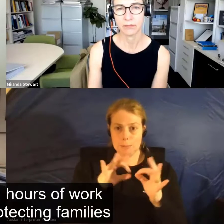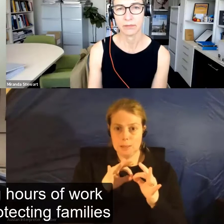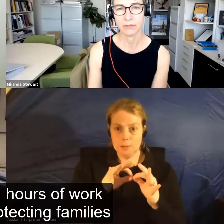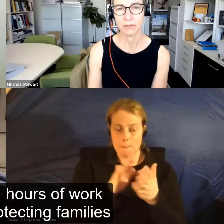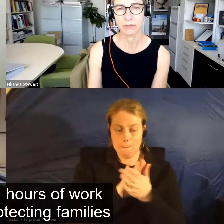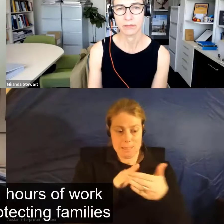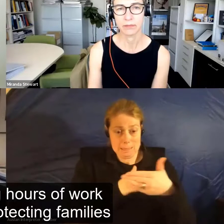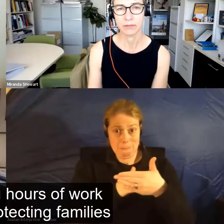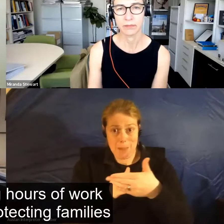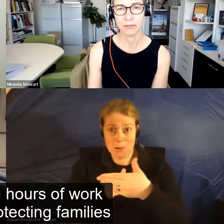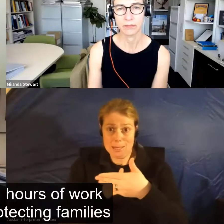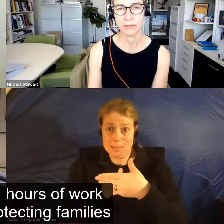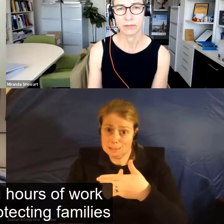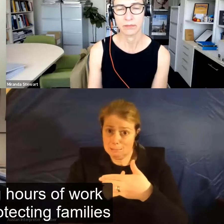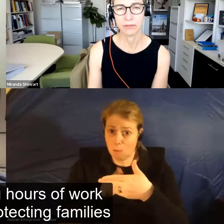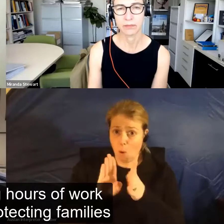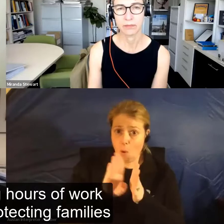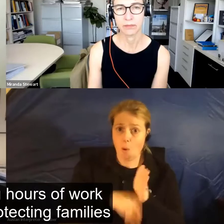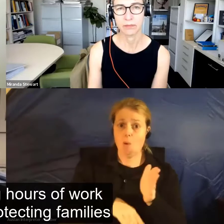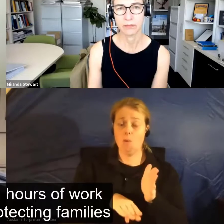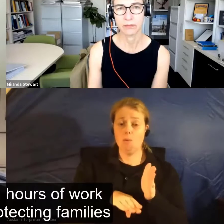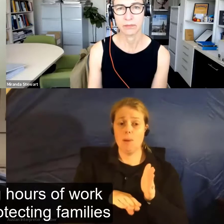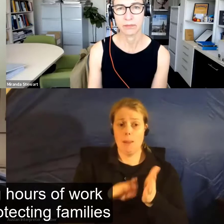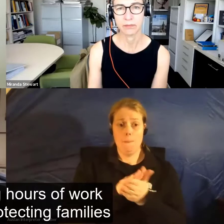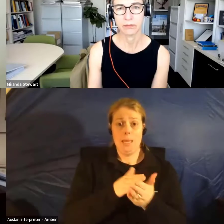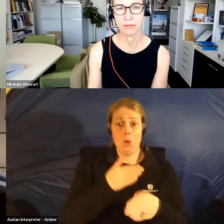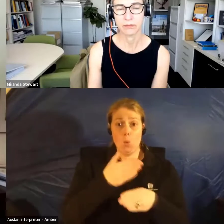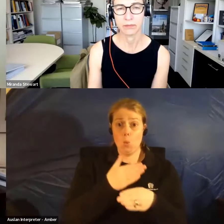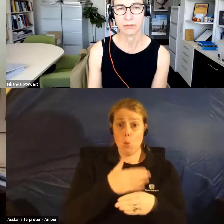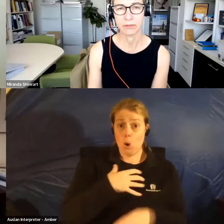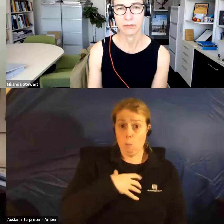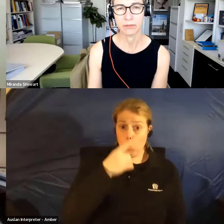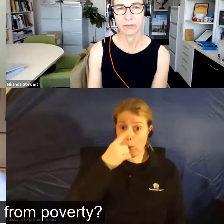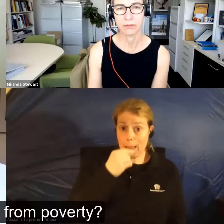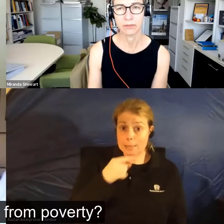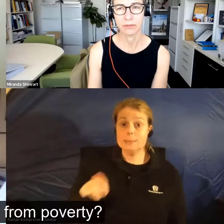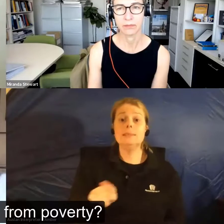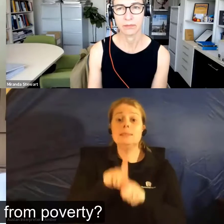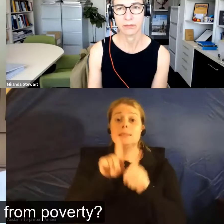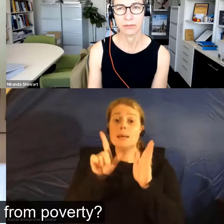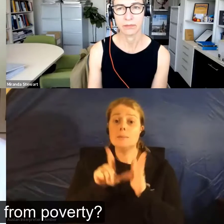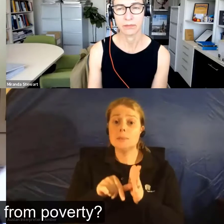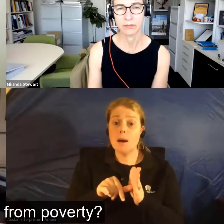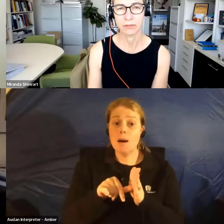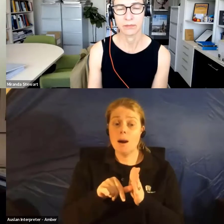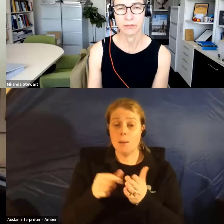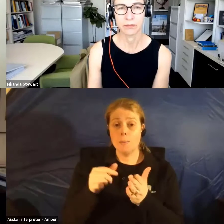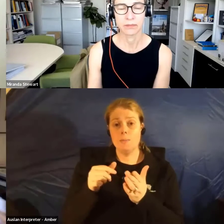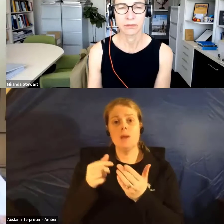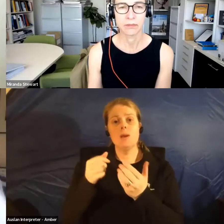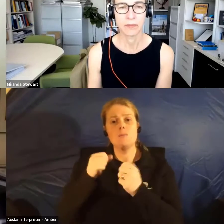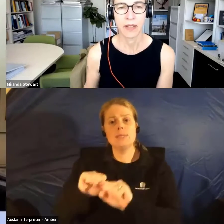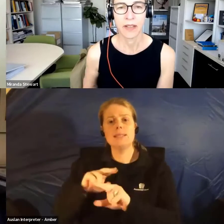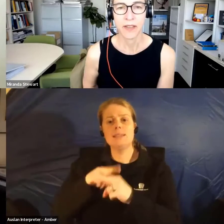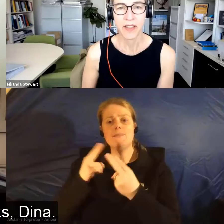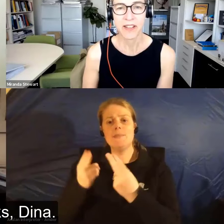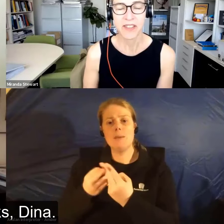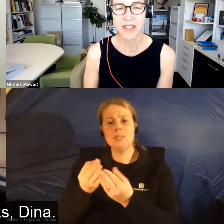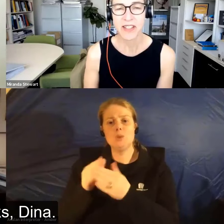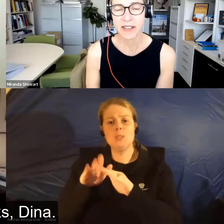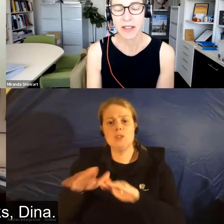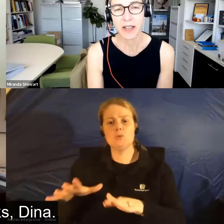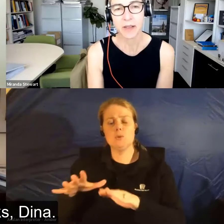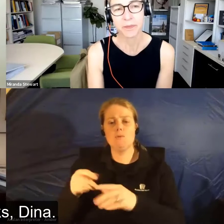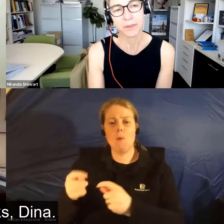hours of work, whilst also protecting families from with children from poverty?